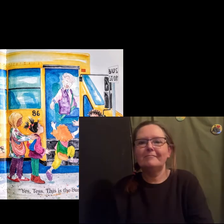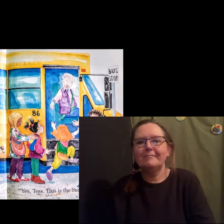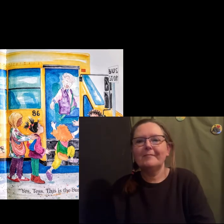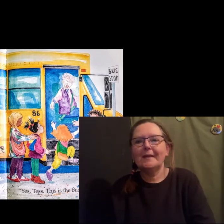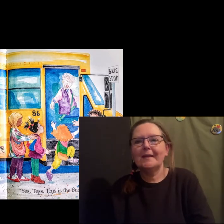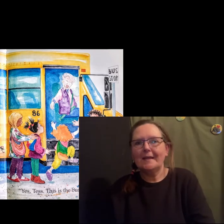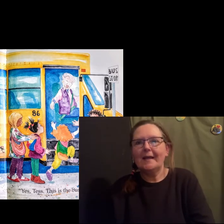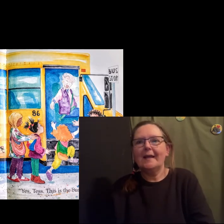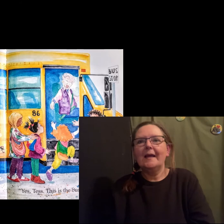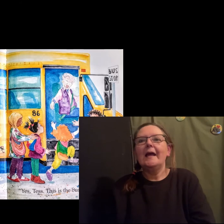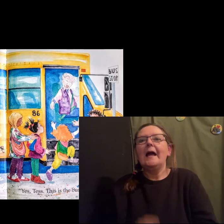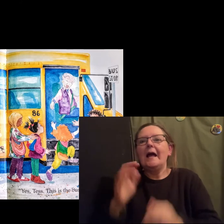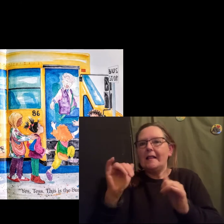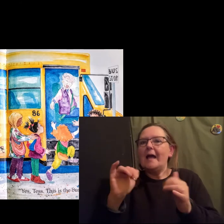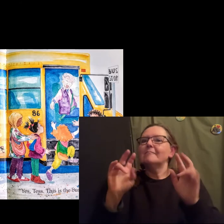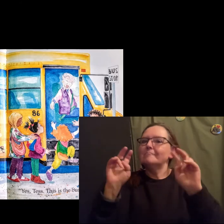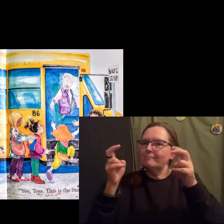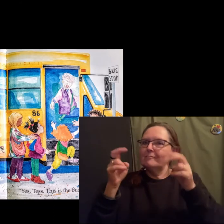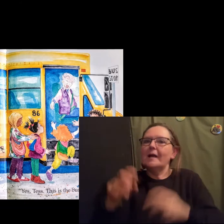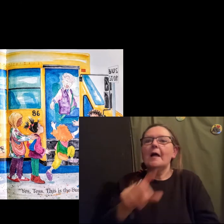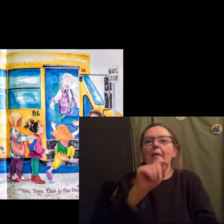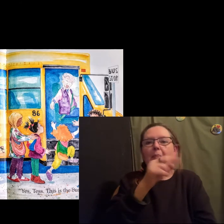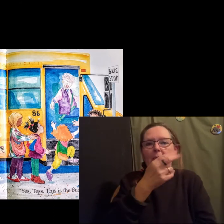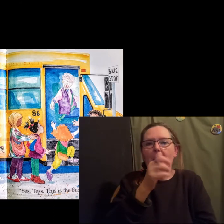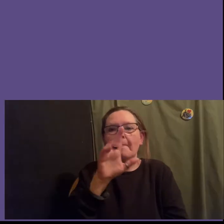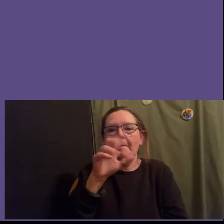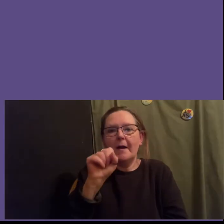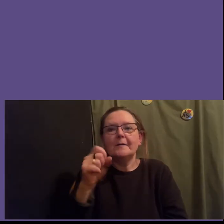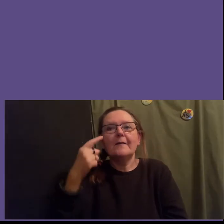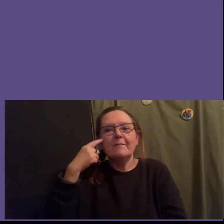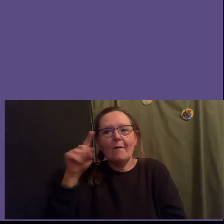And that was the bus for us.